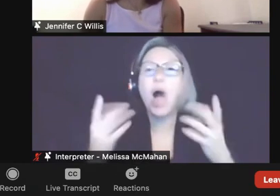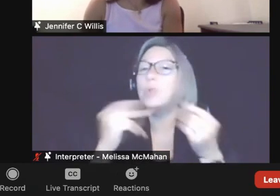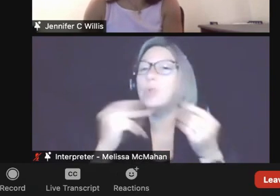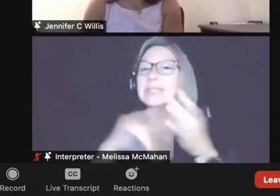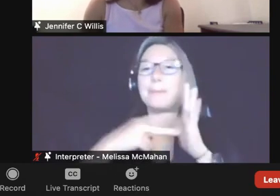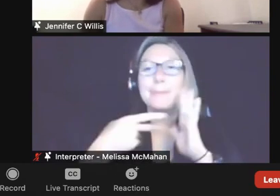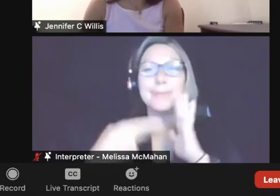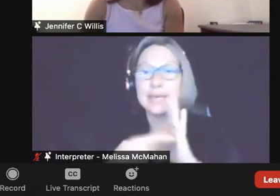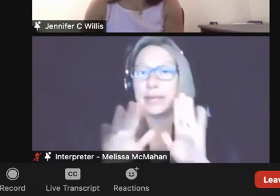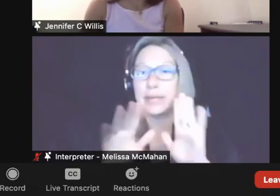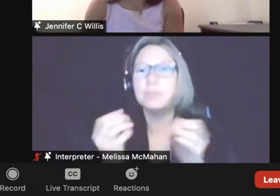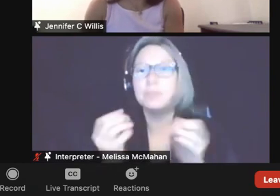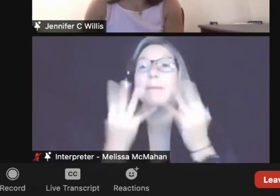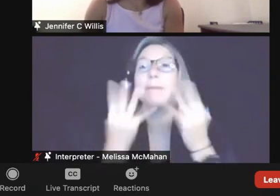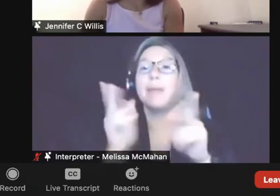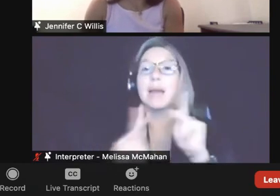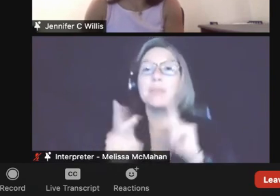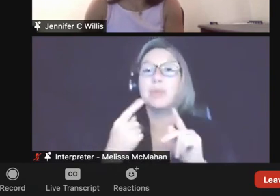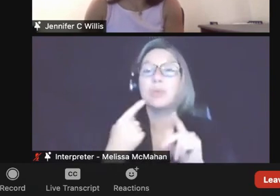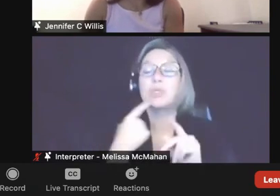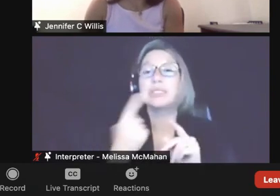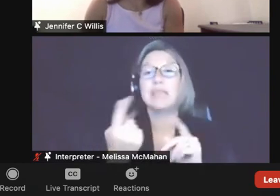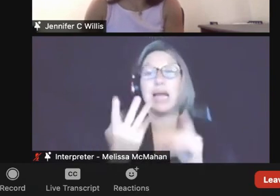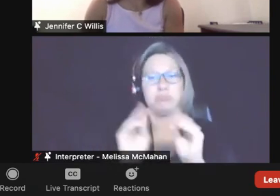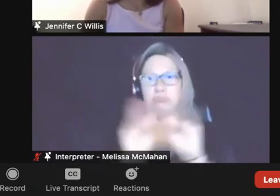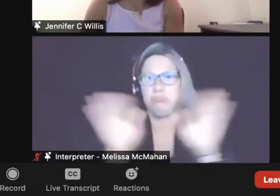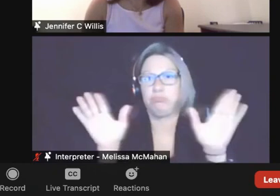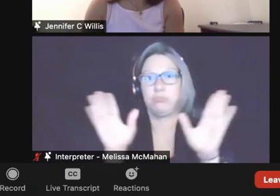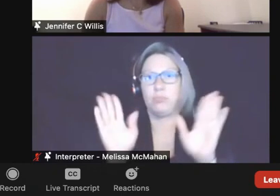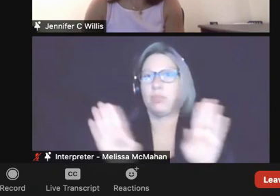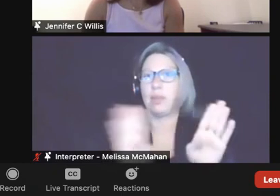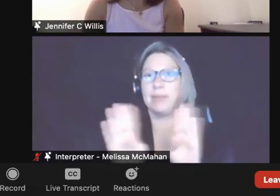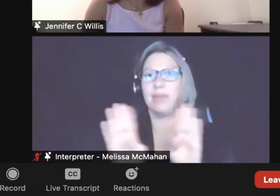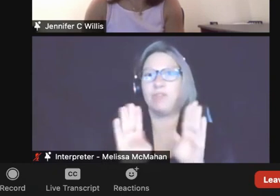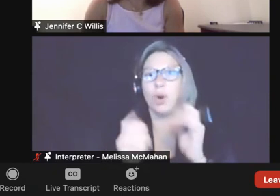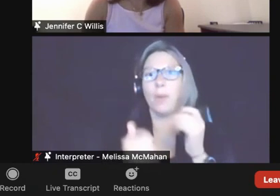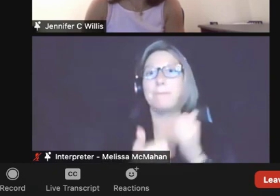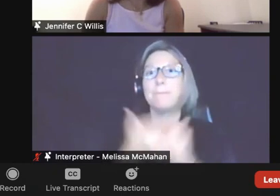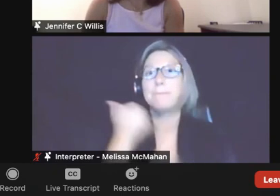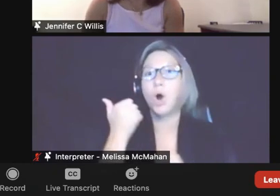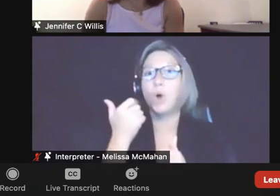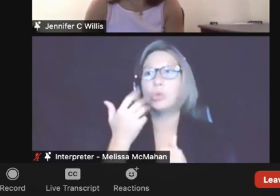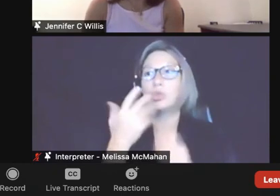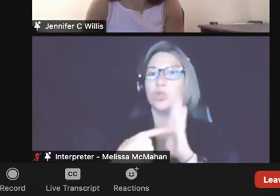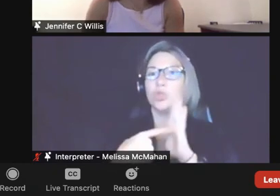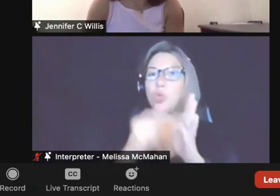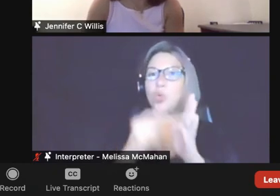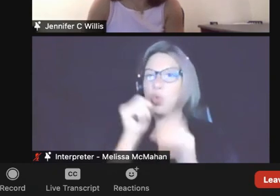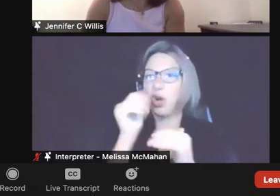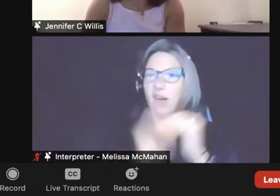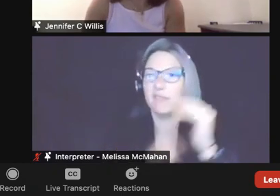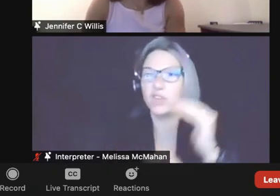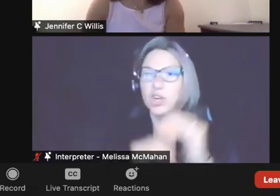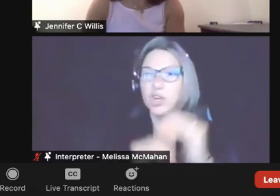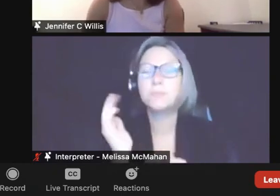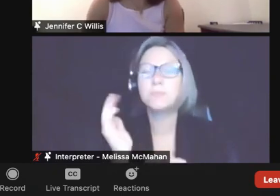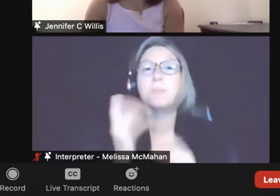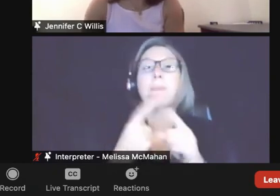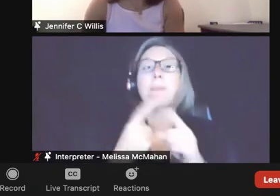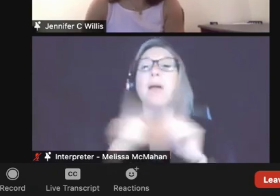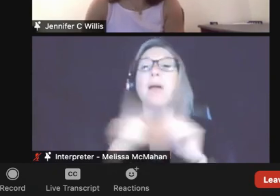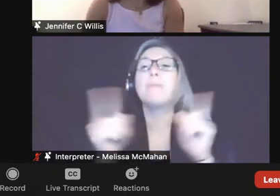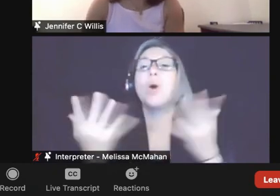as several people said, we saw very clearly that those behaviors were mostly expressing discomfort, right? But what are the